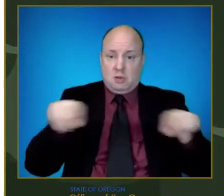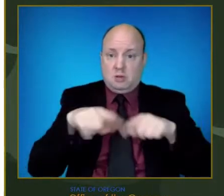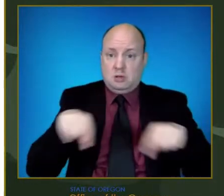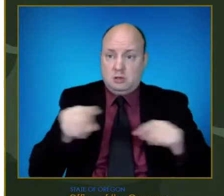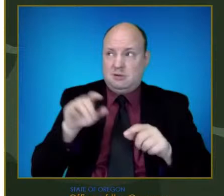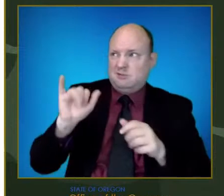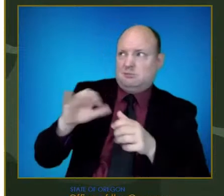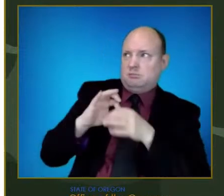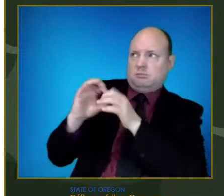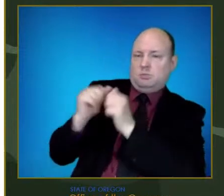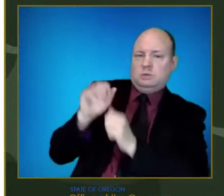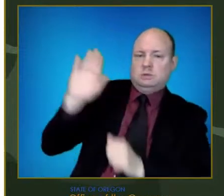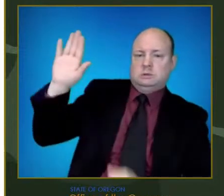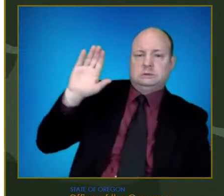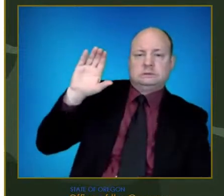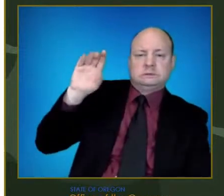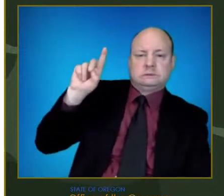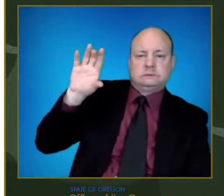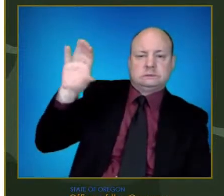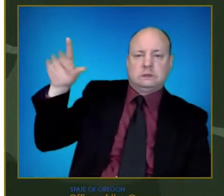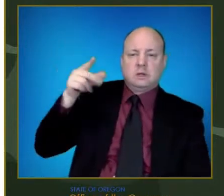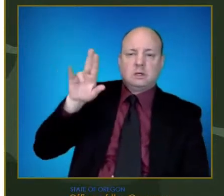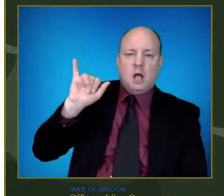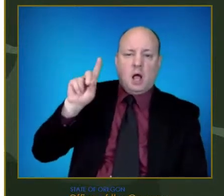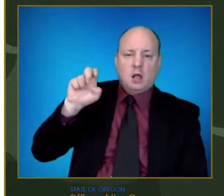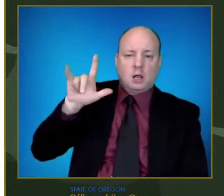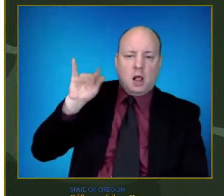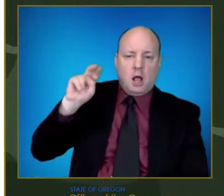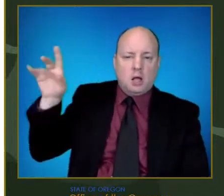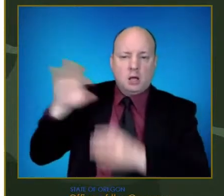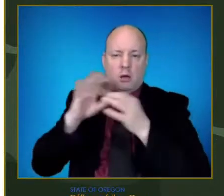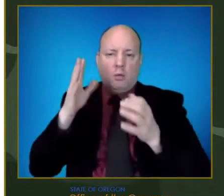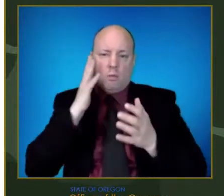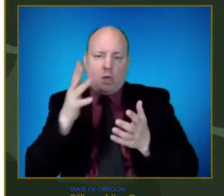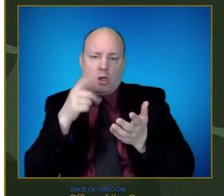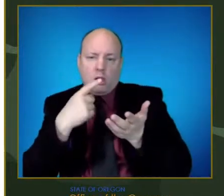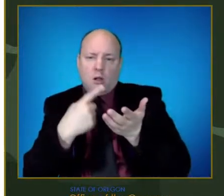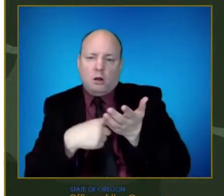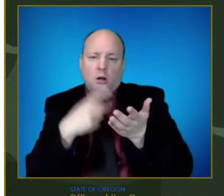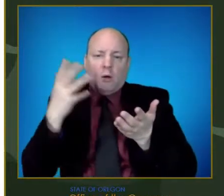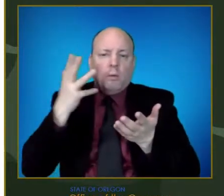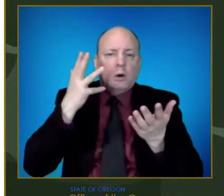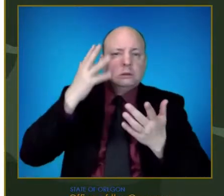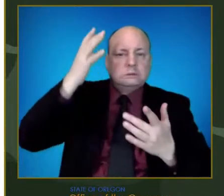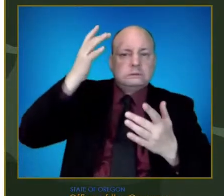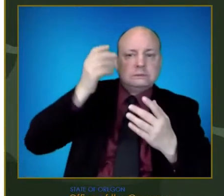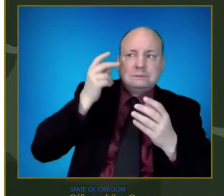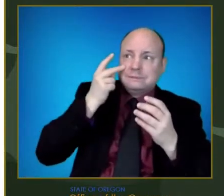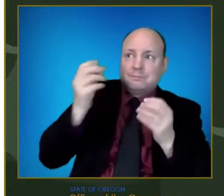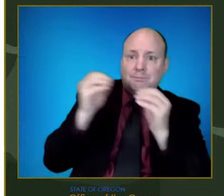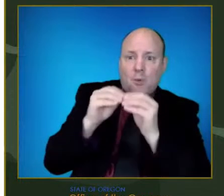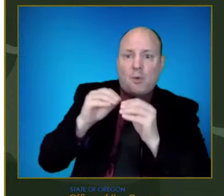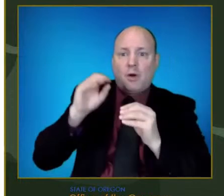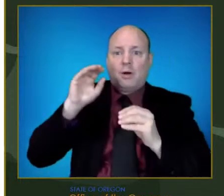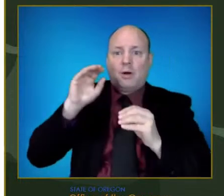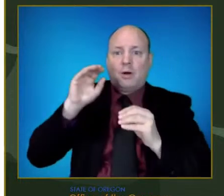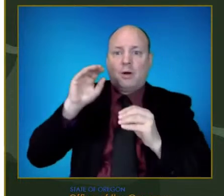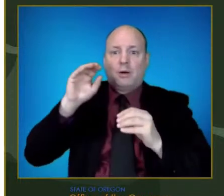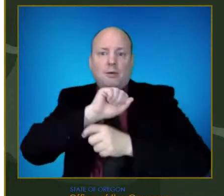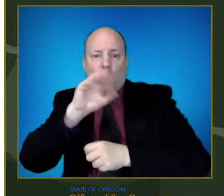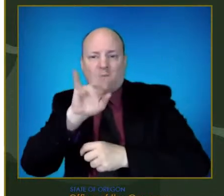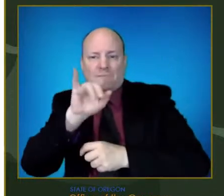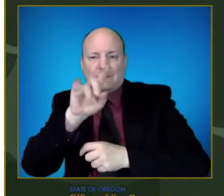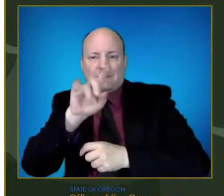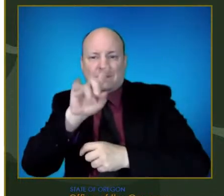could increase a person's chances of experiencing a severe case of COVID-19 or worse. And most of the transmission we've seen in Oregon has been among